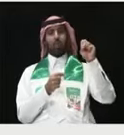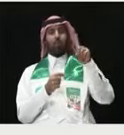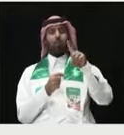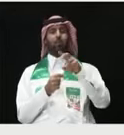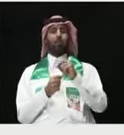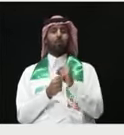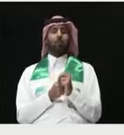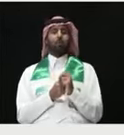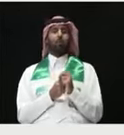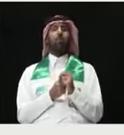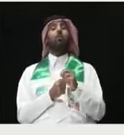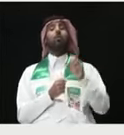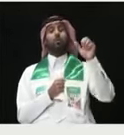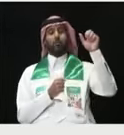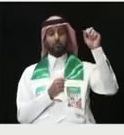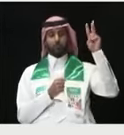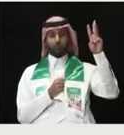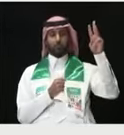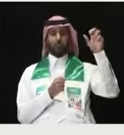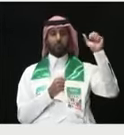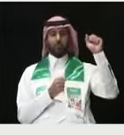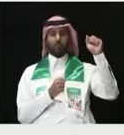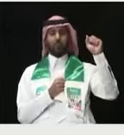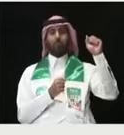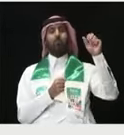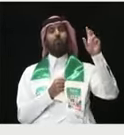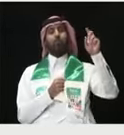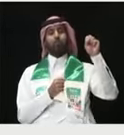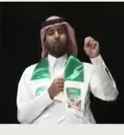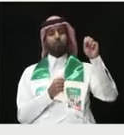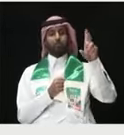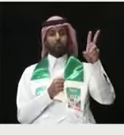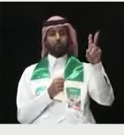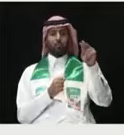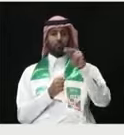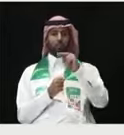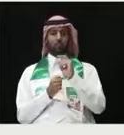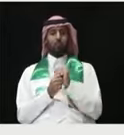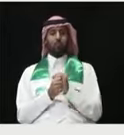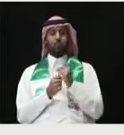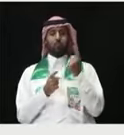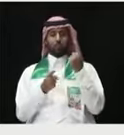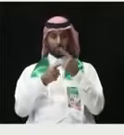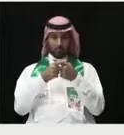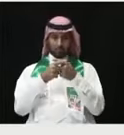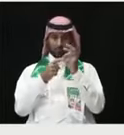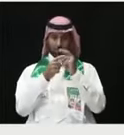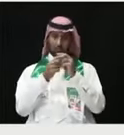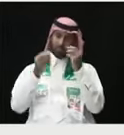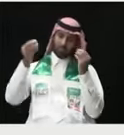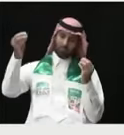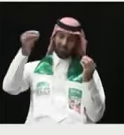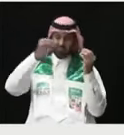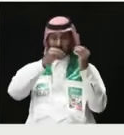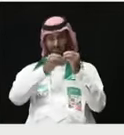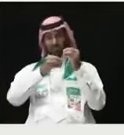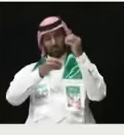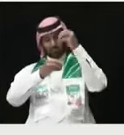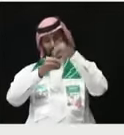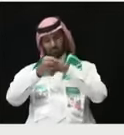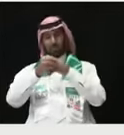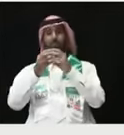verb was and he, the crisscross. Was he instead of he was. Was